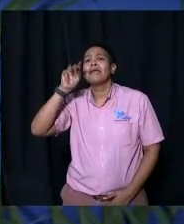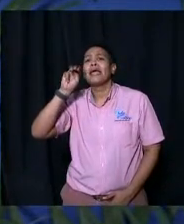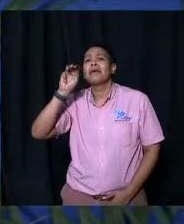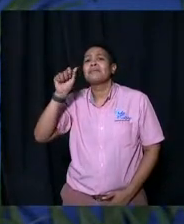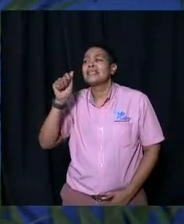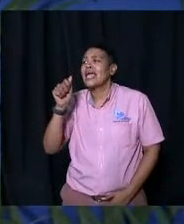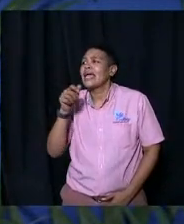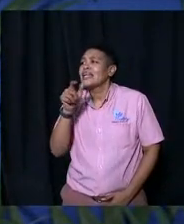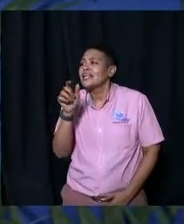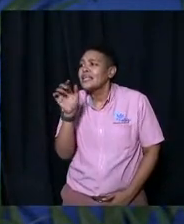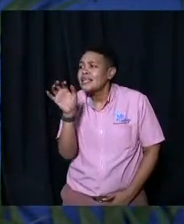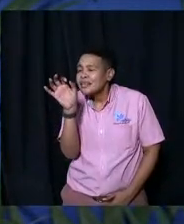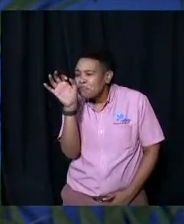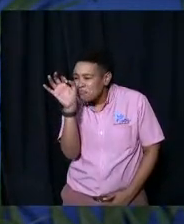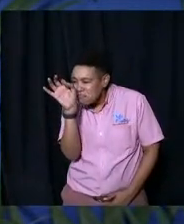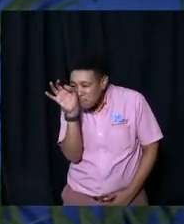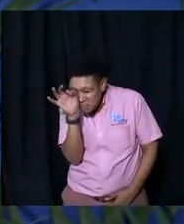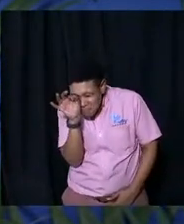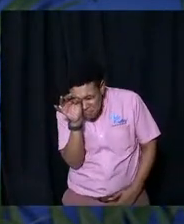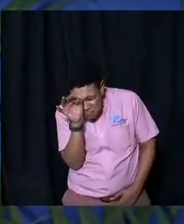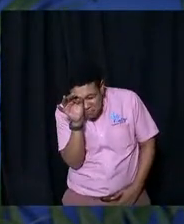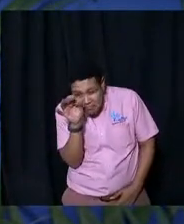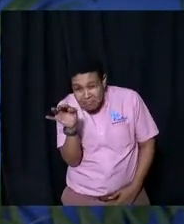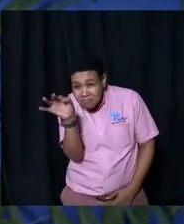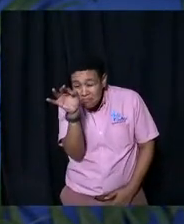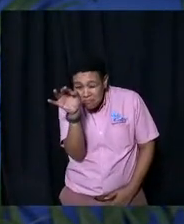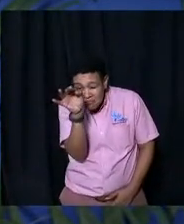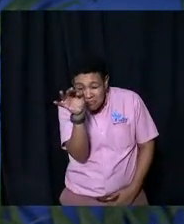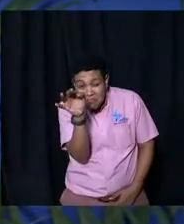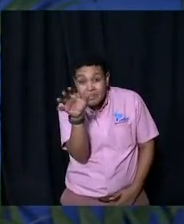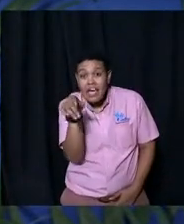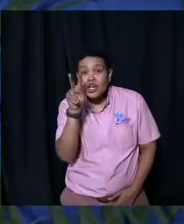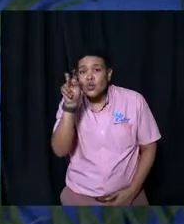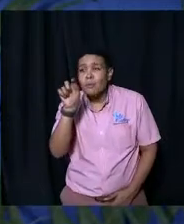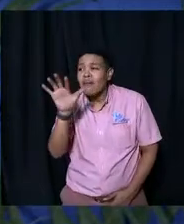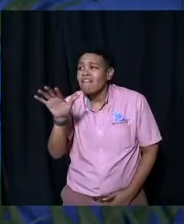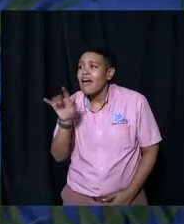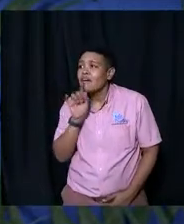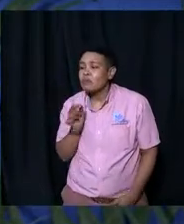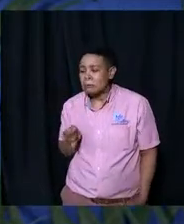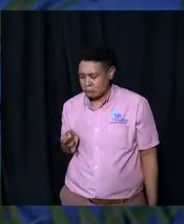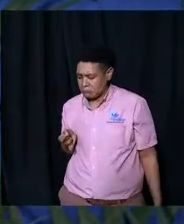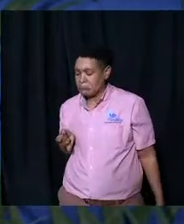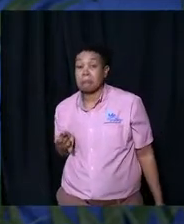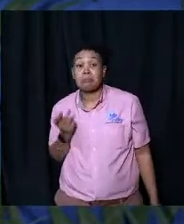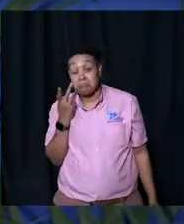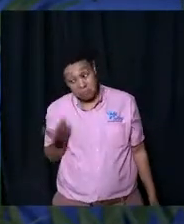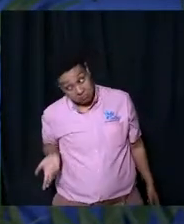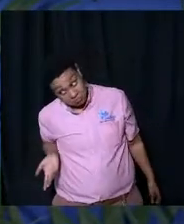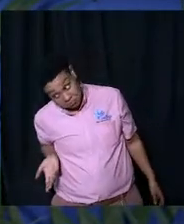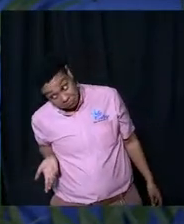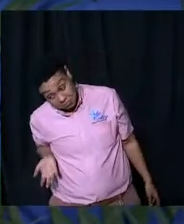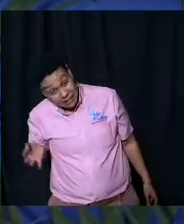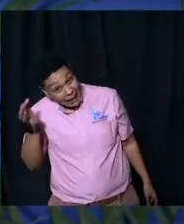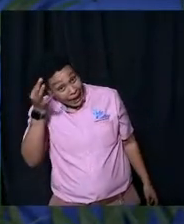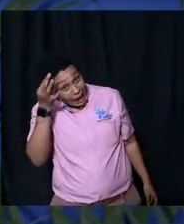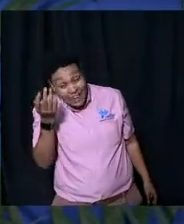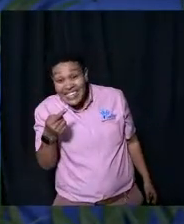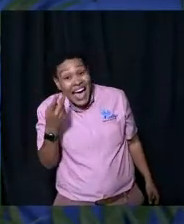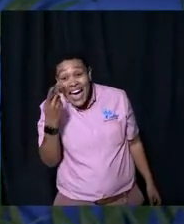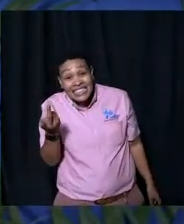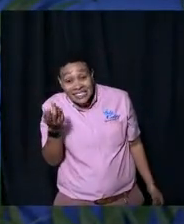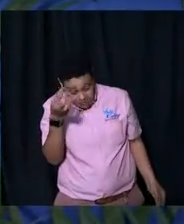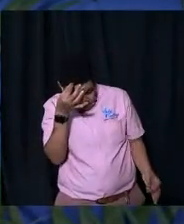the one that is 10 microns, you can see this size, and then the 2.5, which is really fine, smaller than my hair strand, you can't